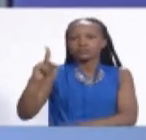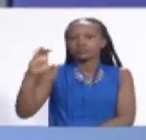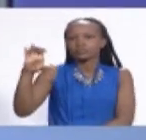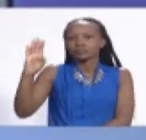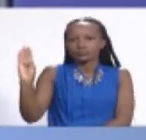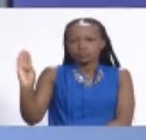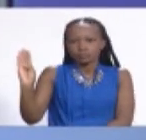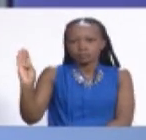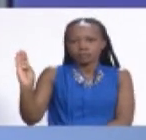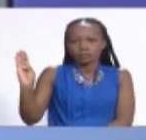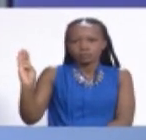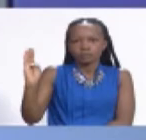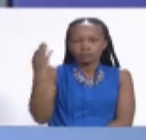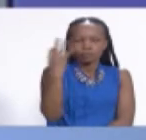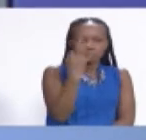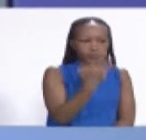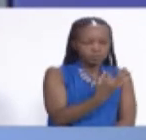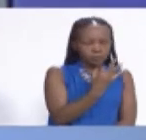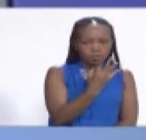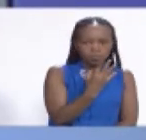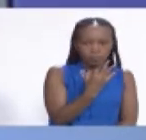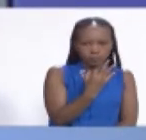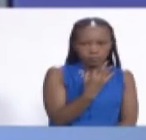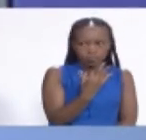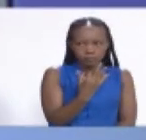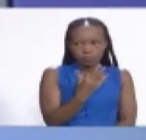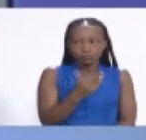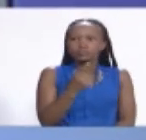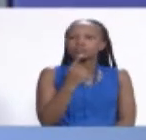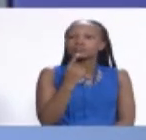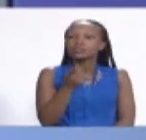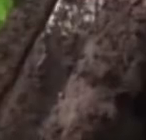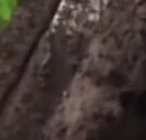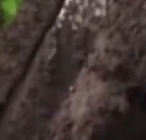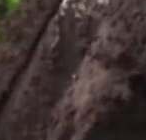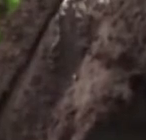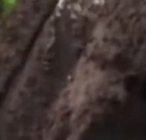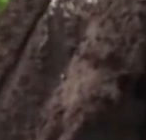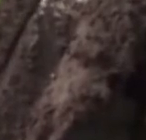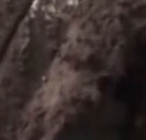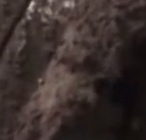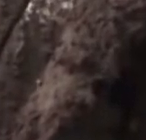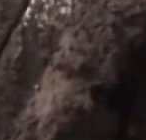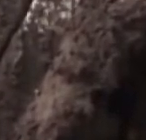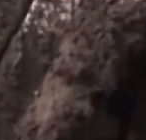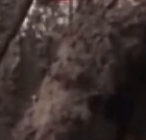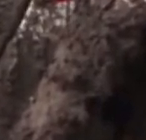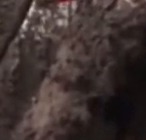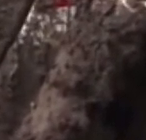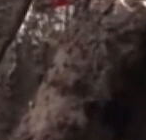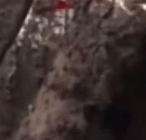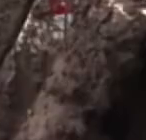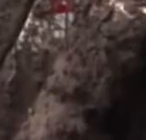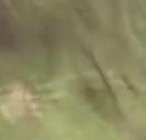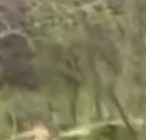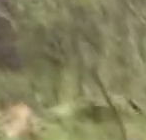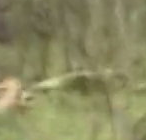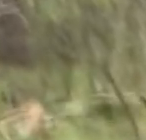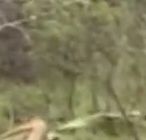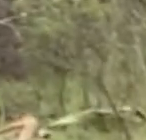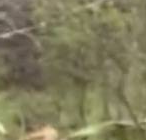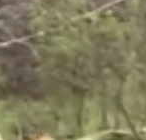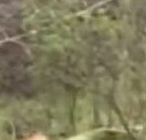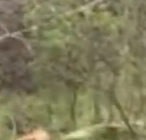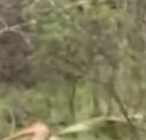Kasarani Autocross 3 that is penciled for Moi International Sports Centre racetrack on March 22nd.